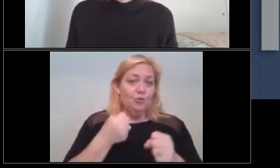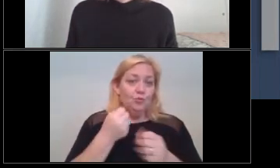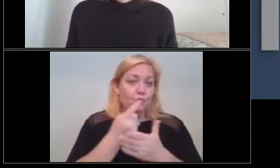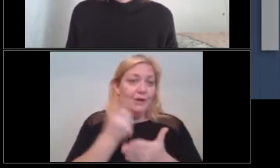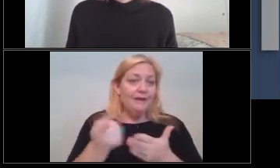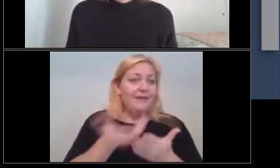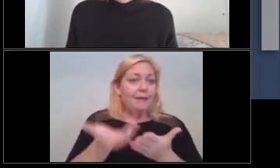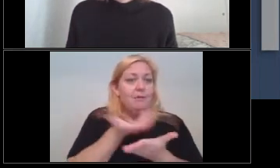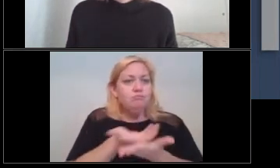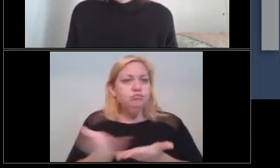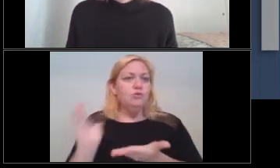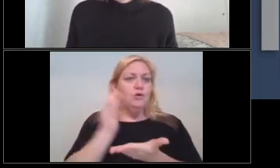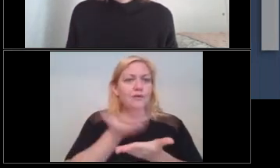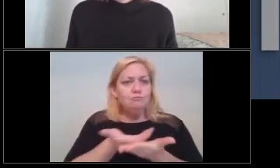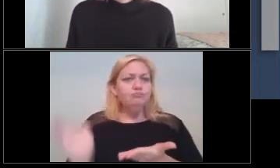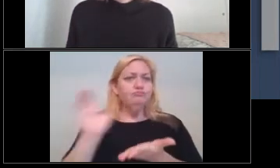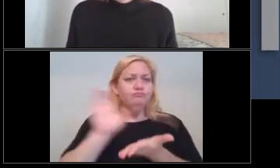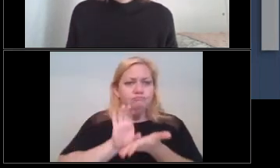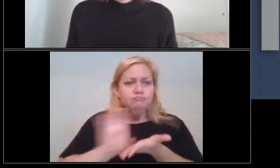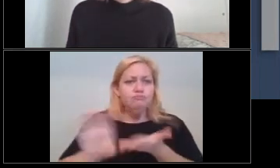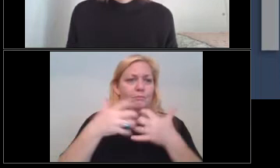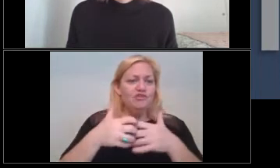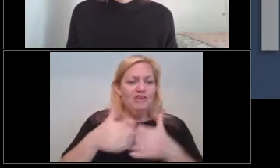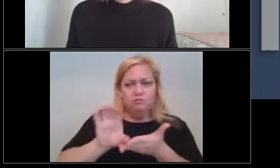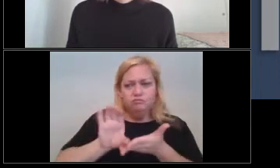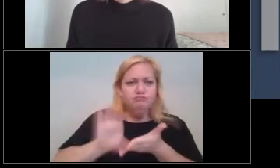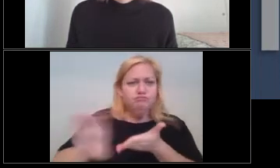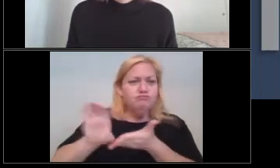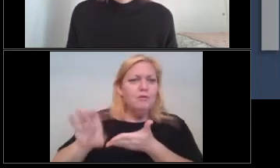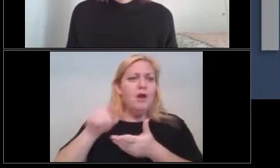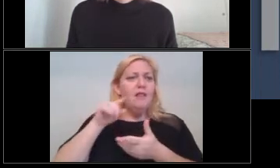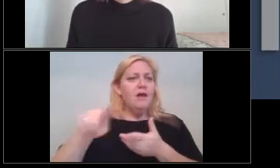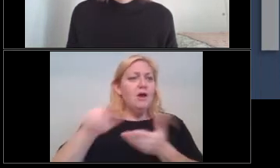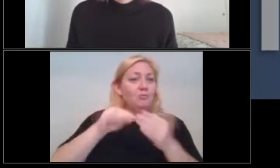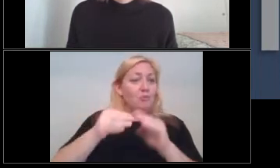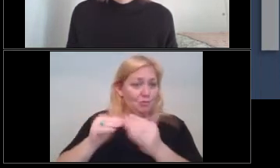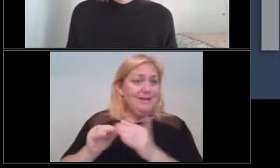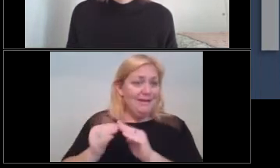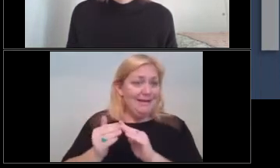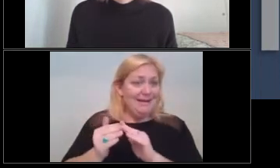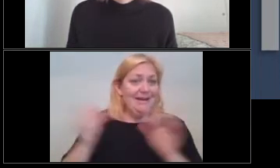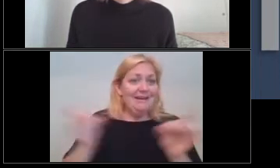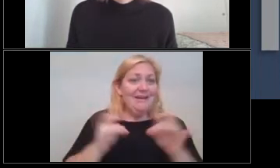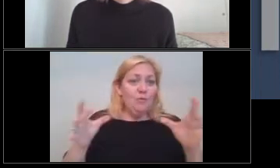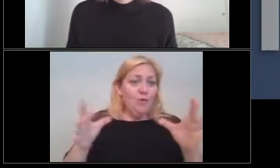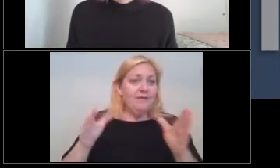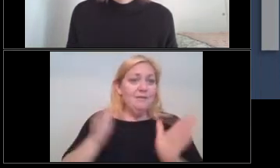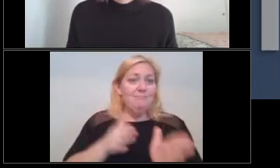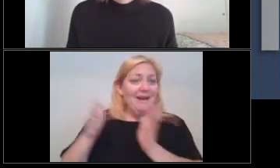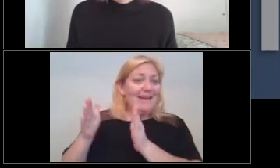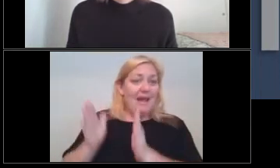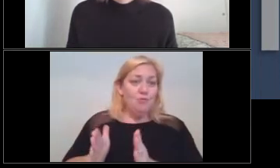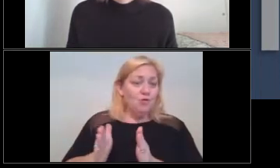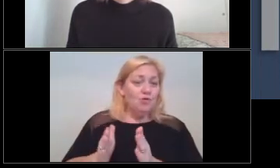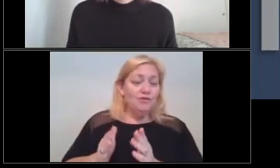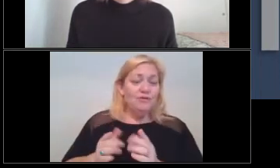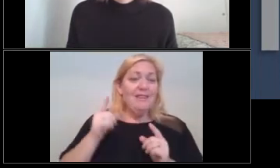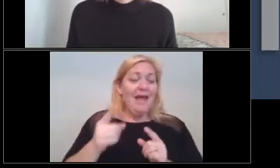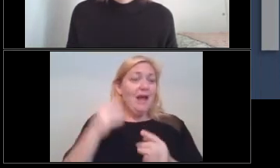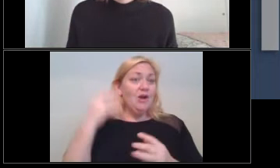bulldozing the property of myself and my neighbors, and just terrorizing us. They literally sprayed me